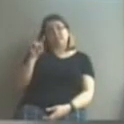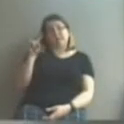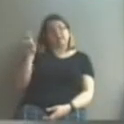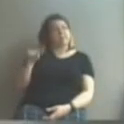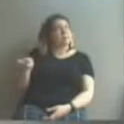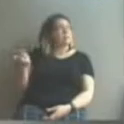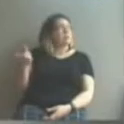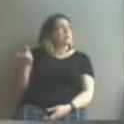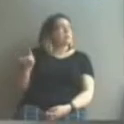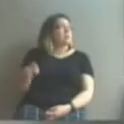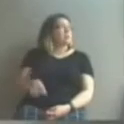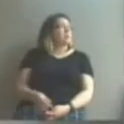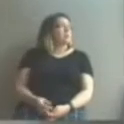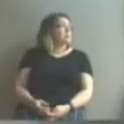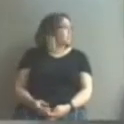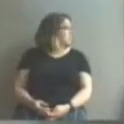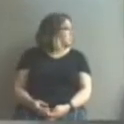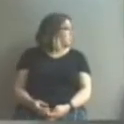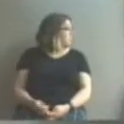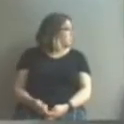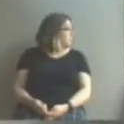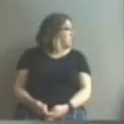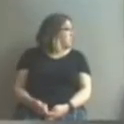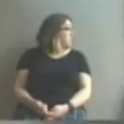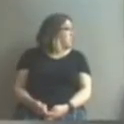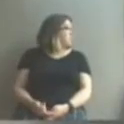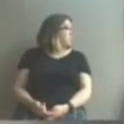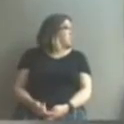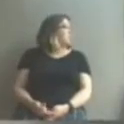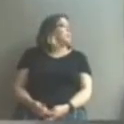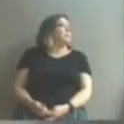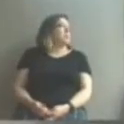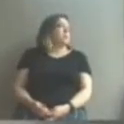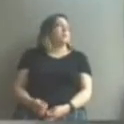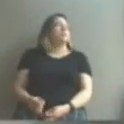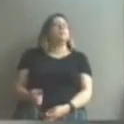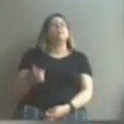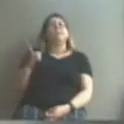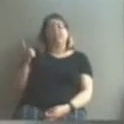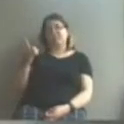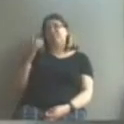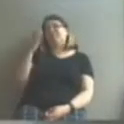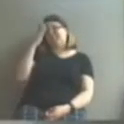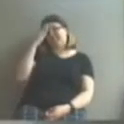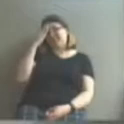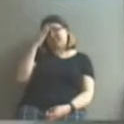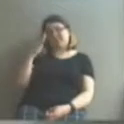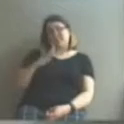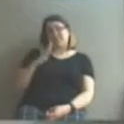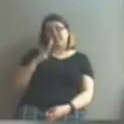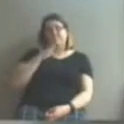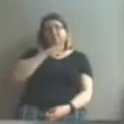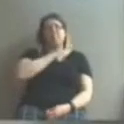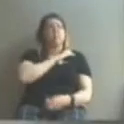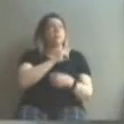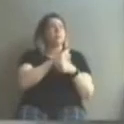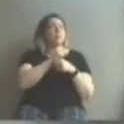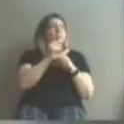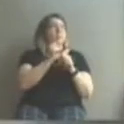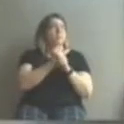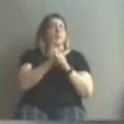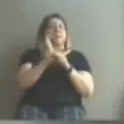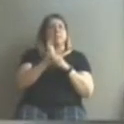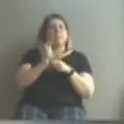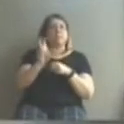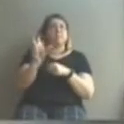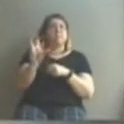get to A. Thank you. The board, you know, as you are very well aware, the board made a significant